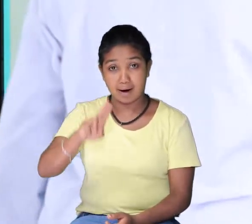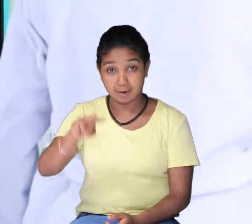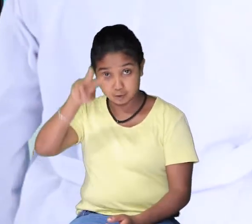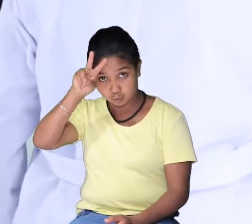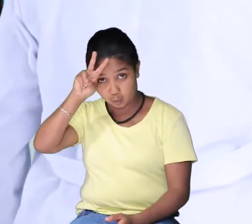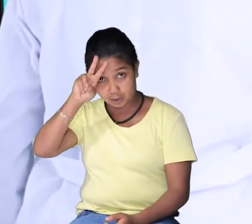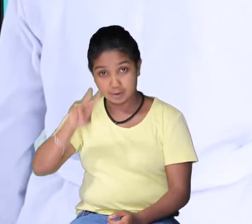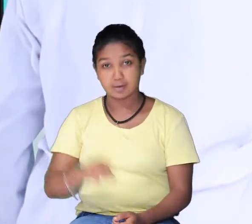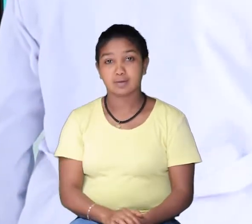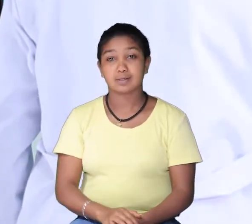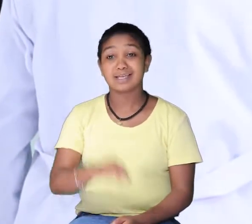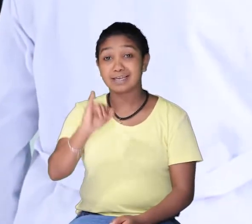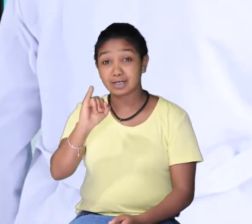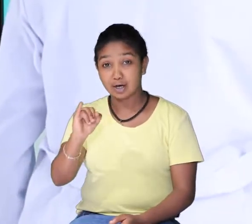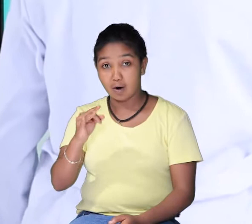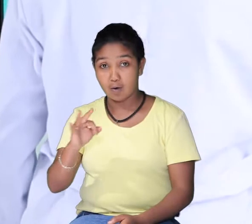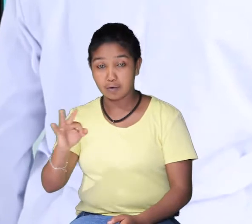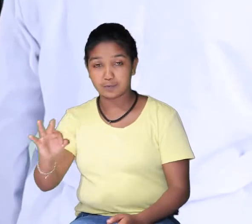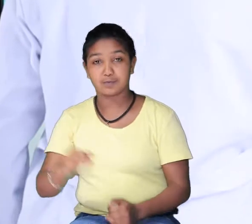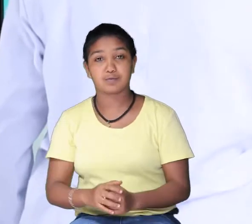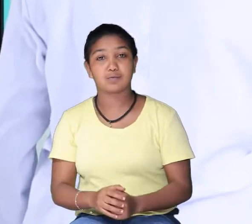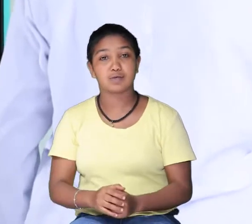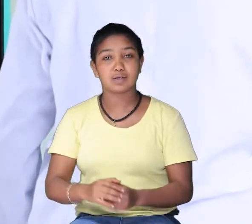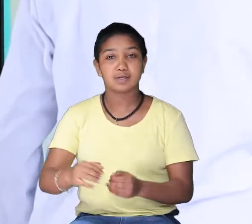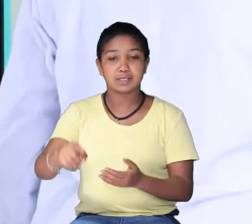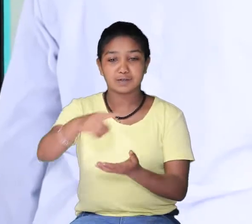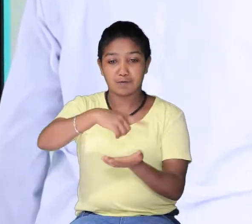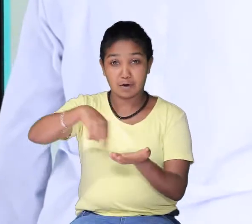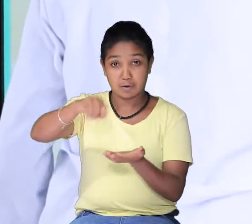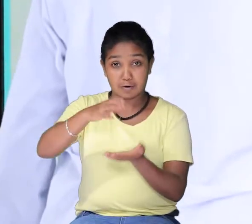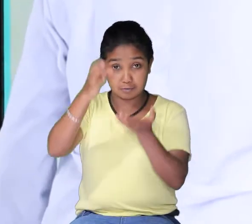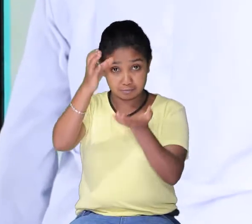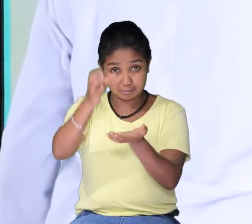squared. The moment of inertia of the sphere